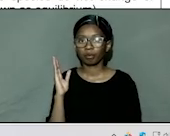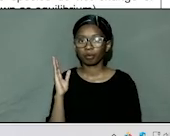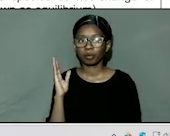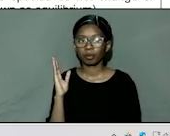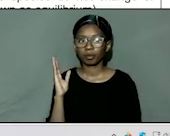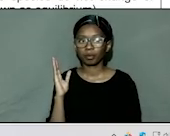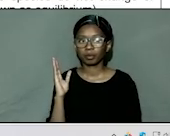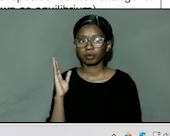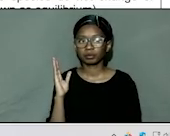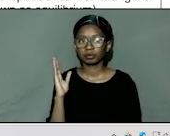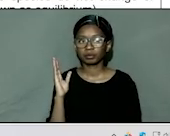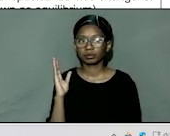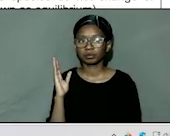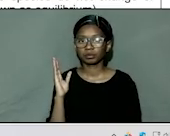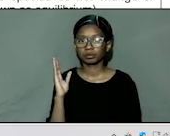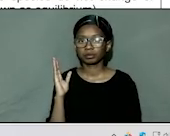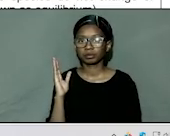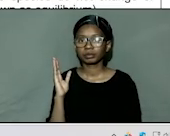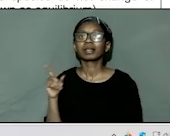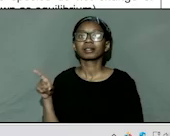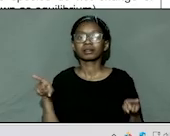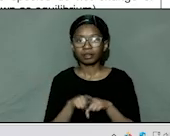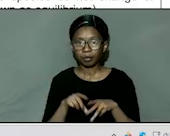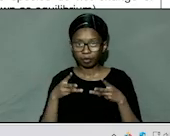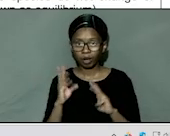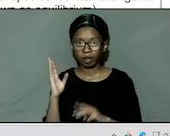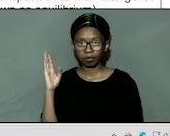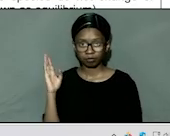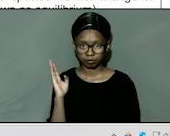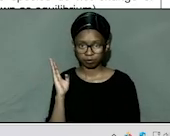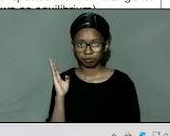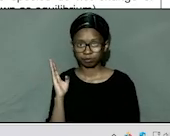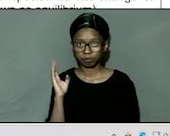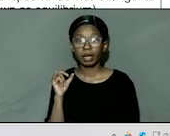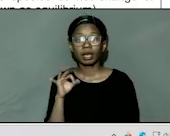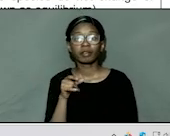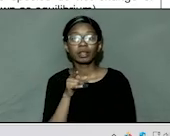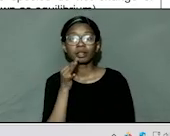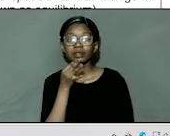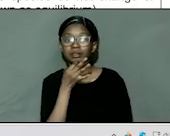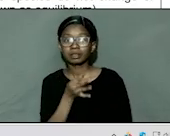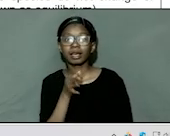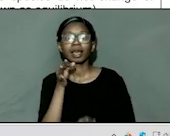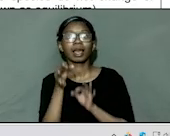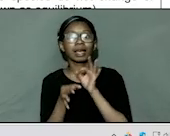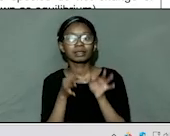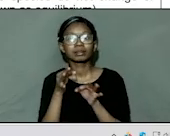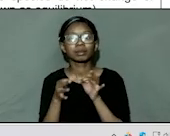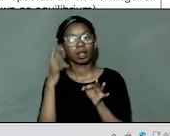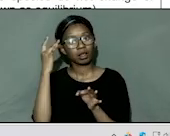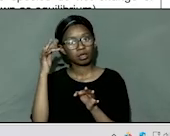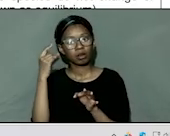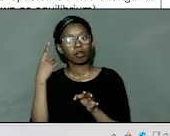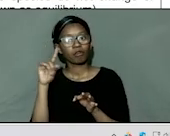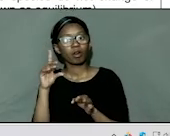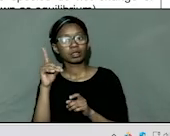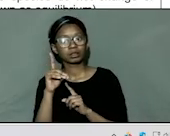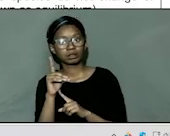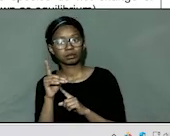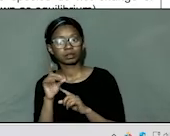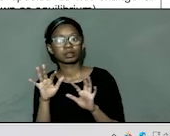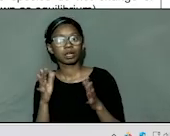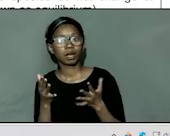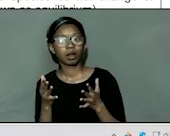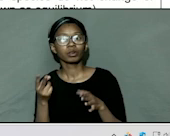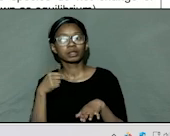guideline. Exactly as it appears. If it just say, explain the theory of Darwin by natural